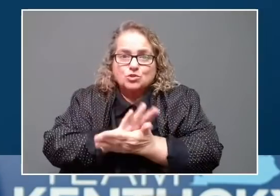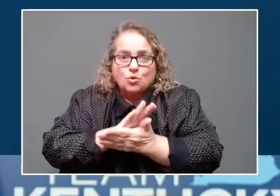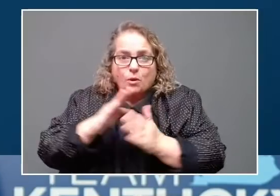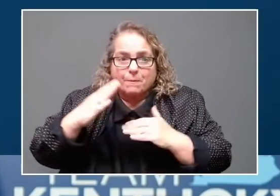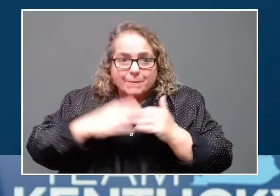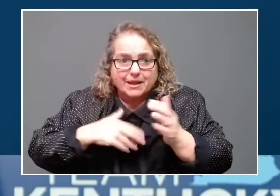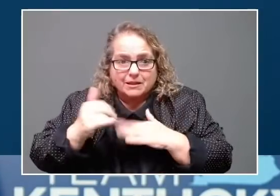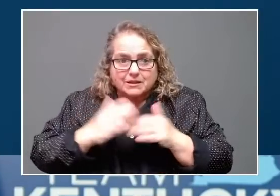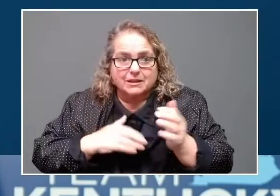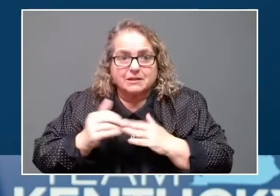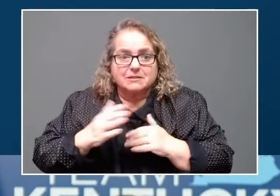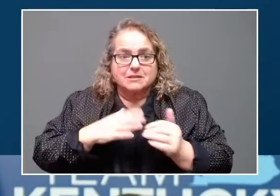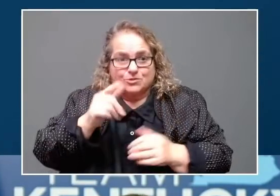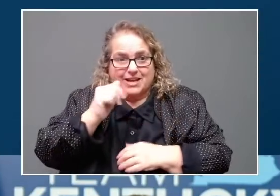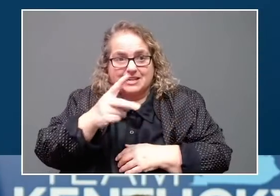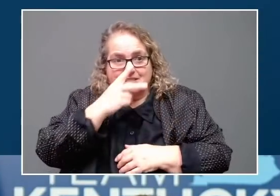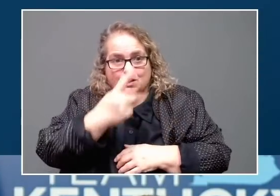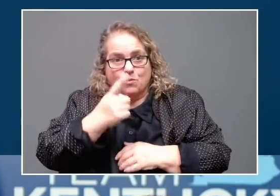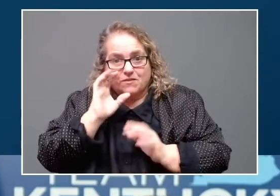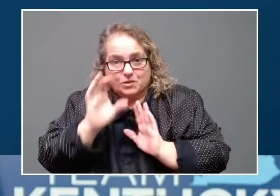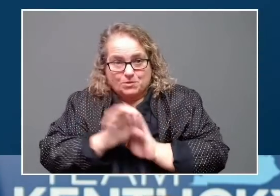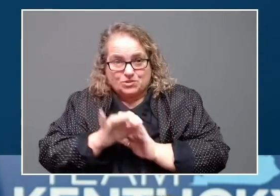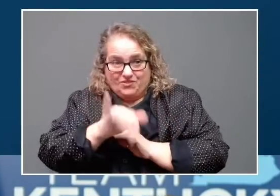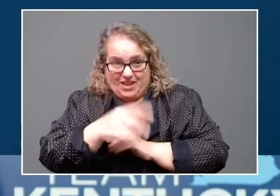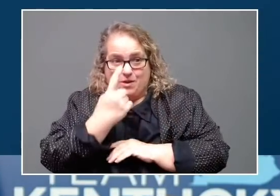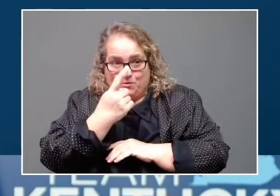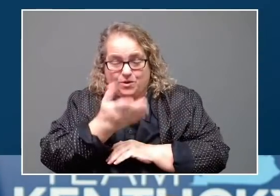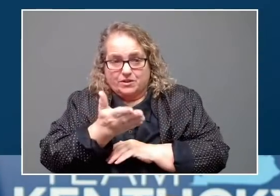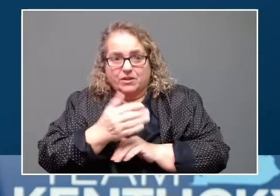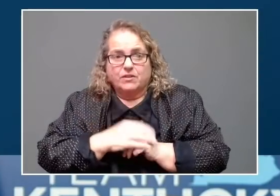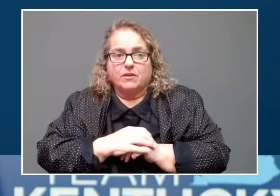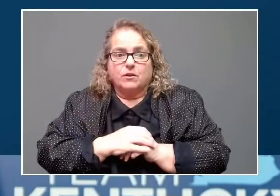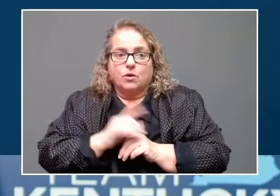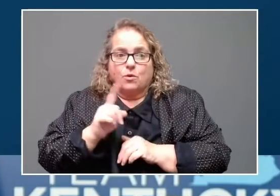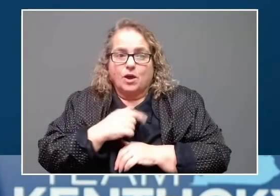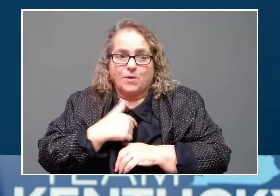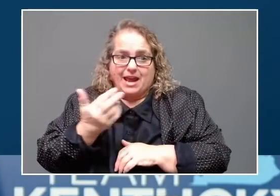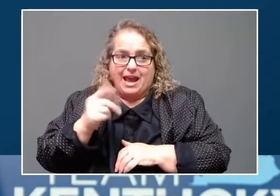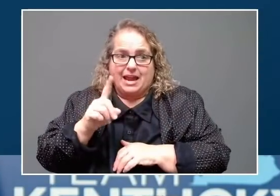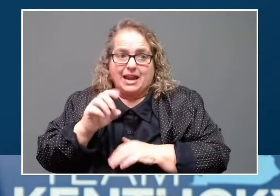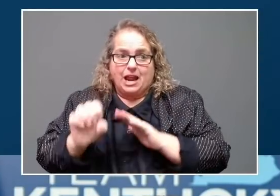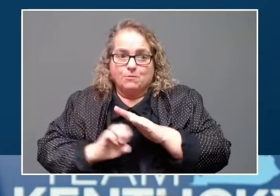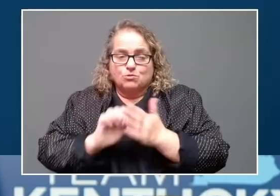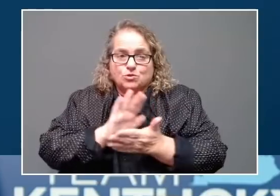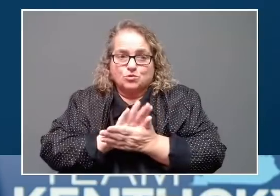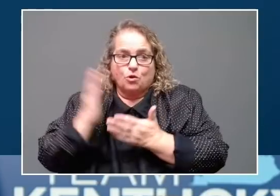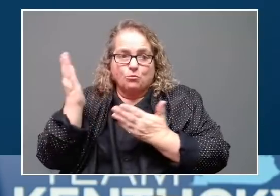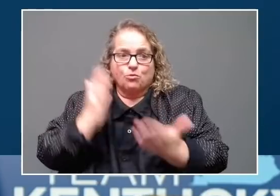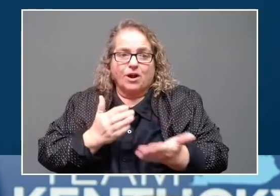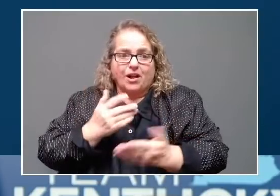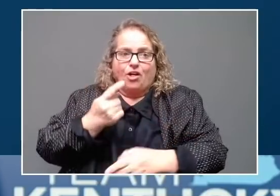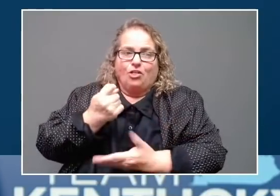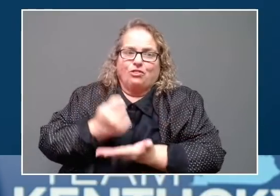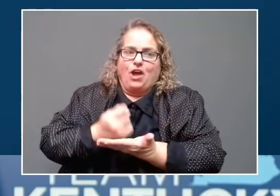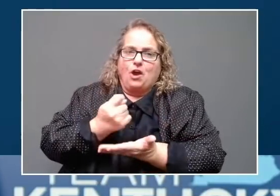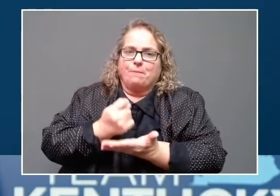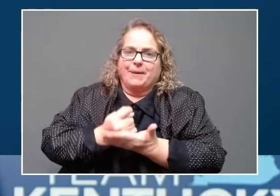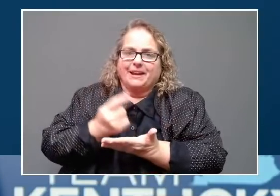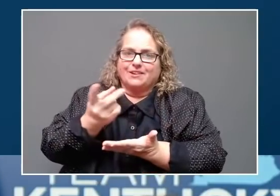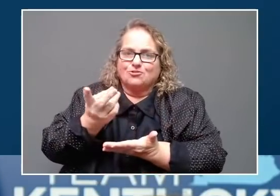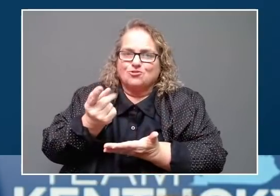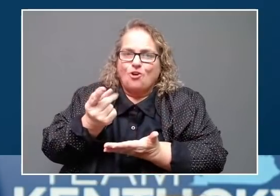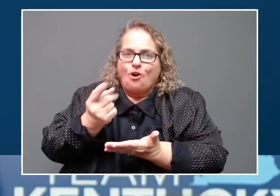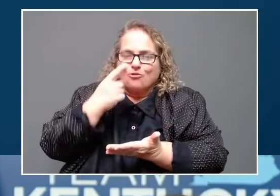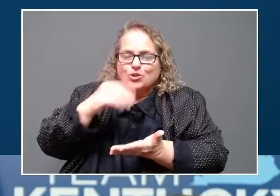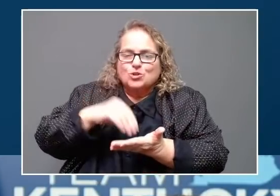see one of the pictures, I think this one right here, that we had an elementary school bring a therapy dog for its students to utilize, and that